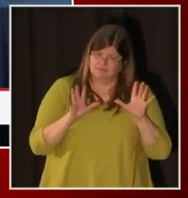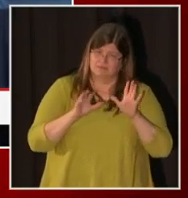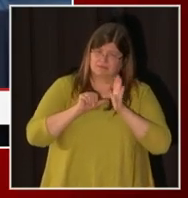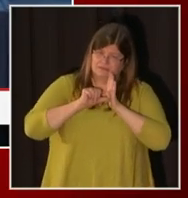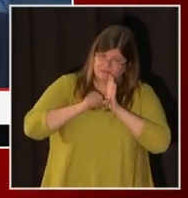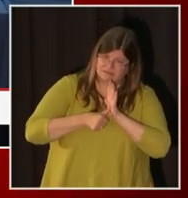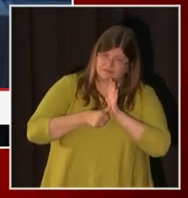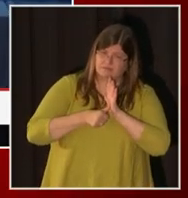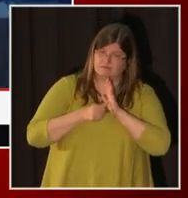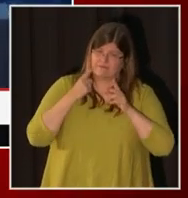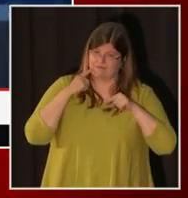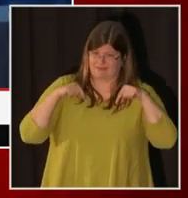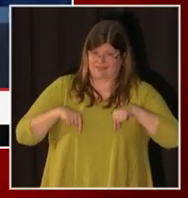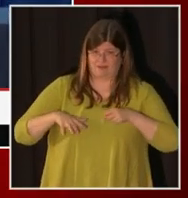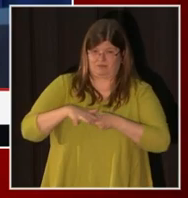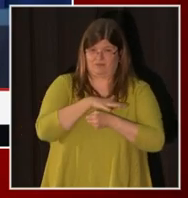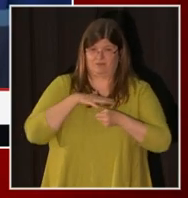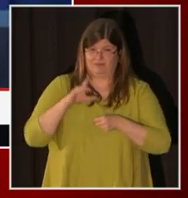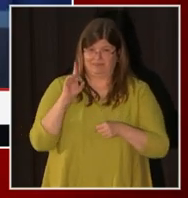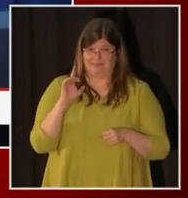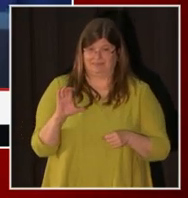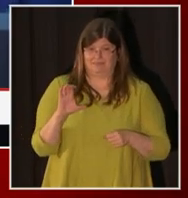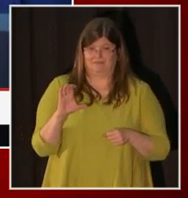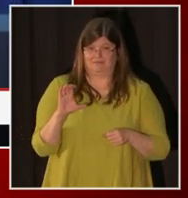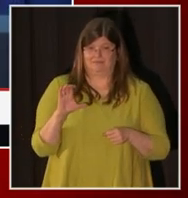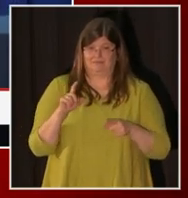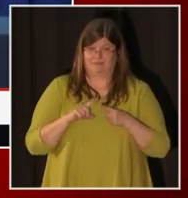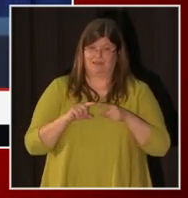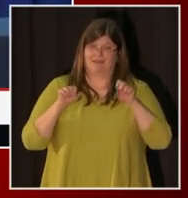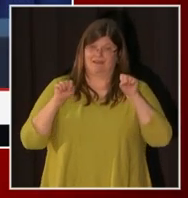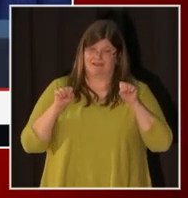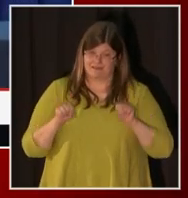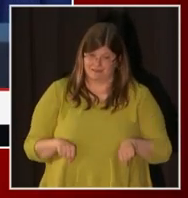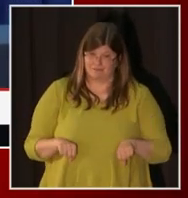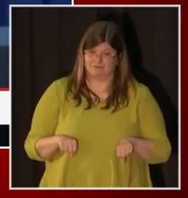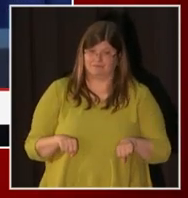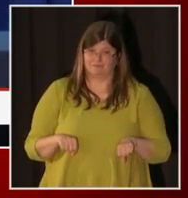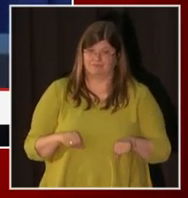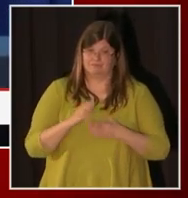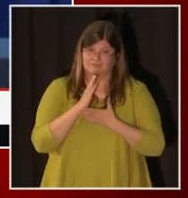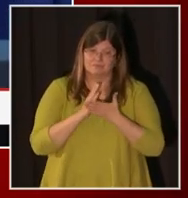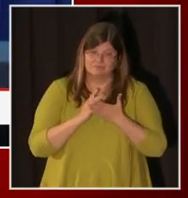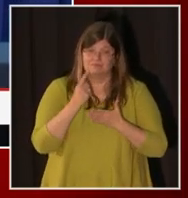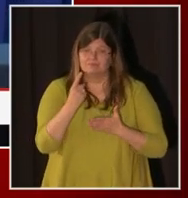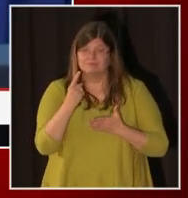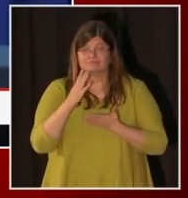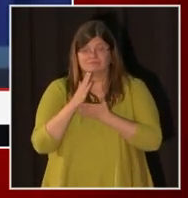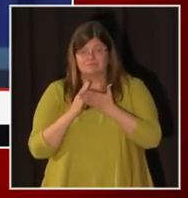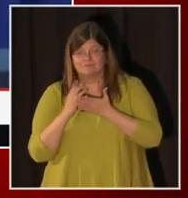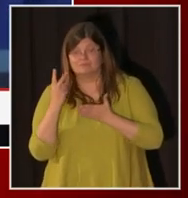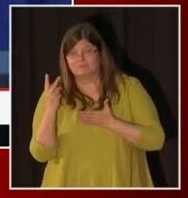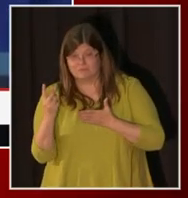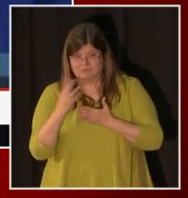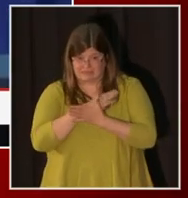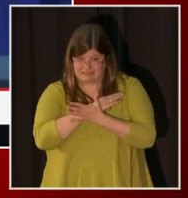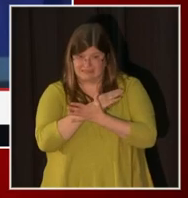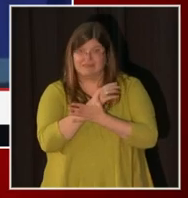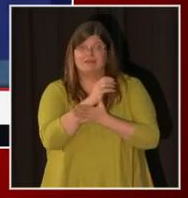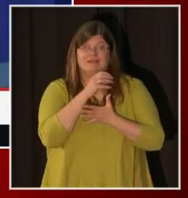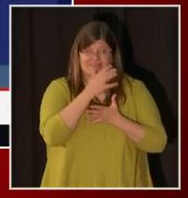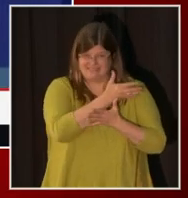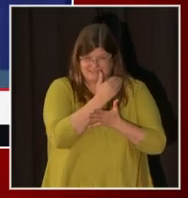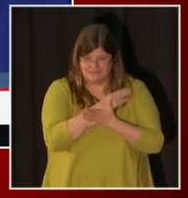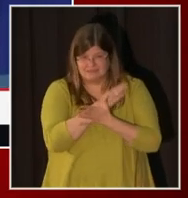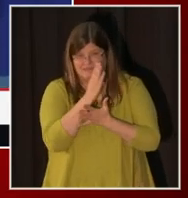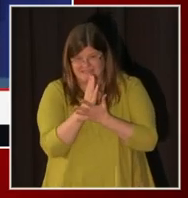order for this region to be able to progress through the phases, we think that the telework policy for the National